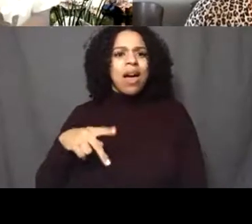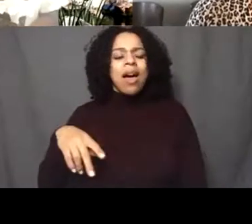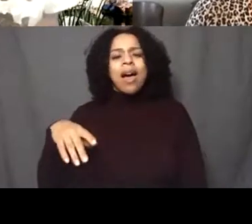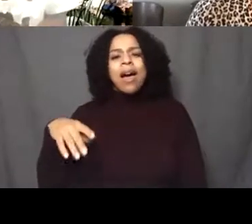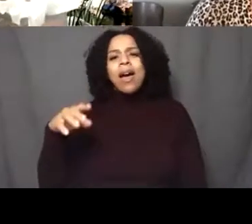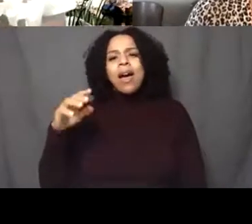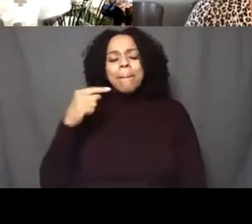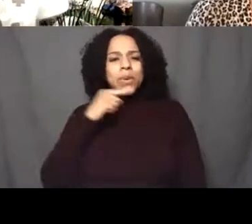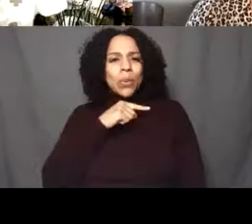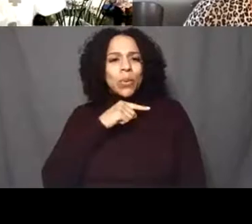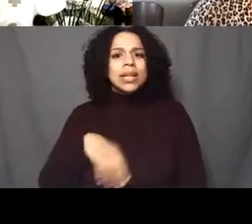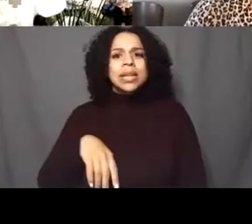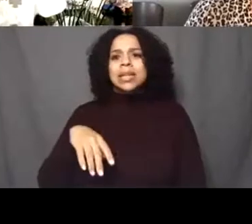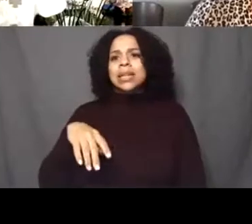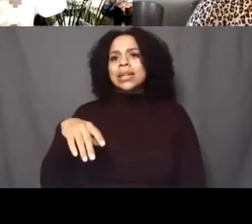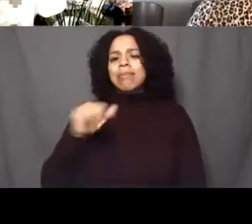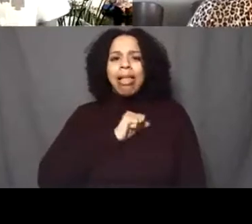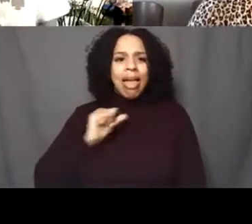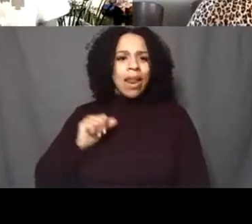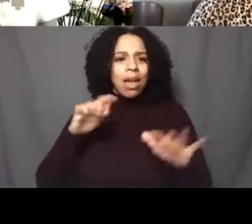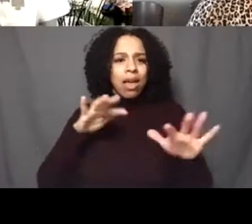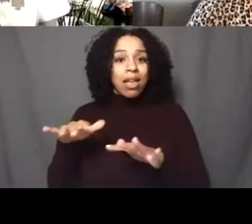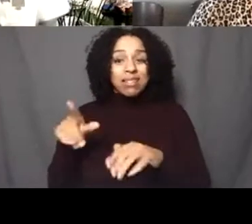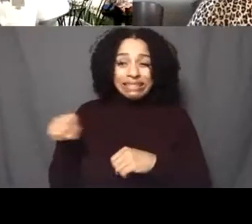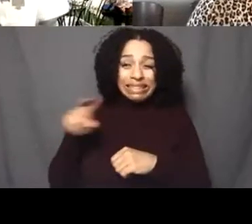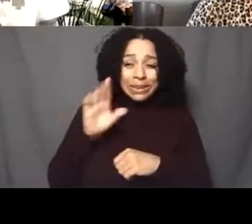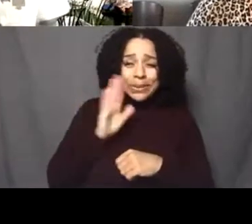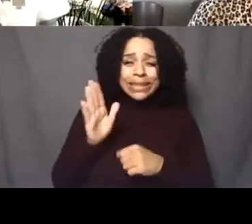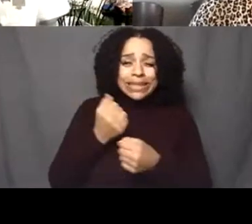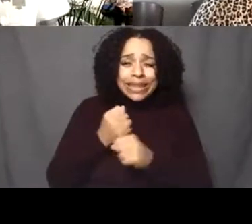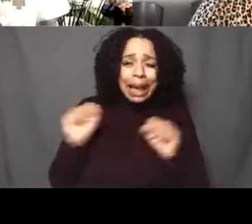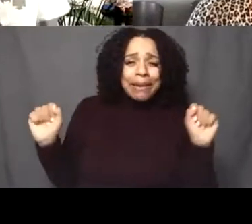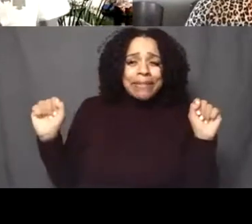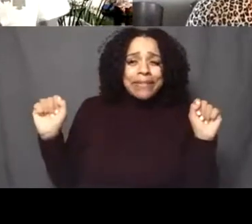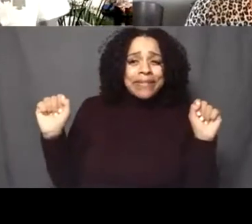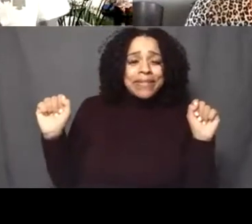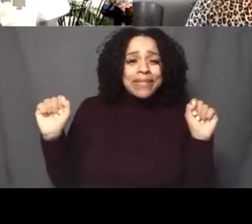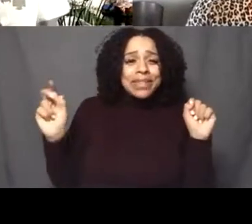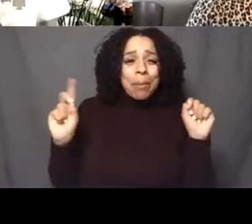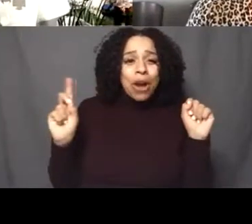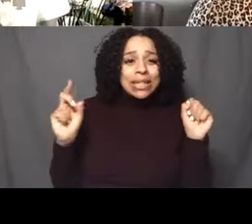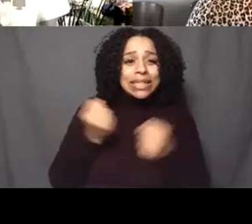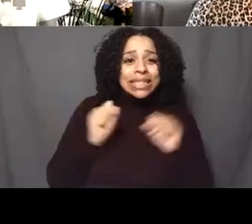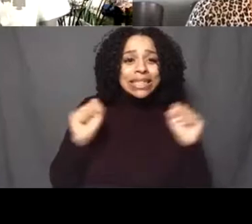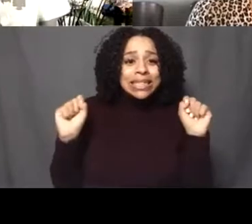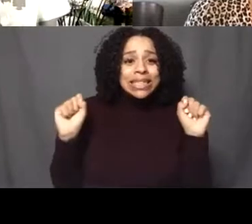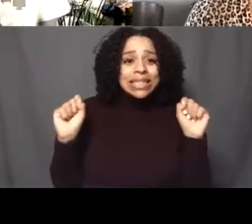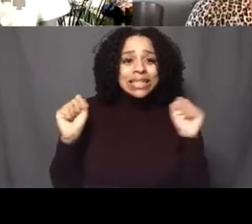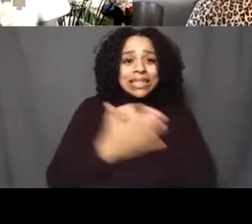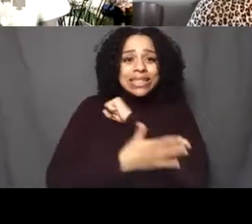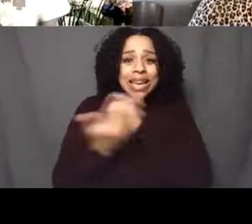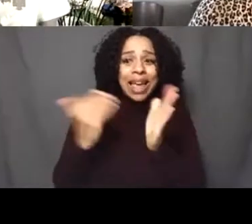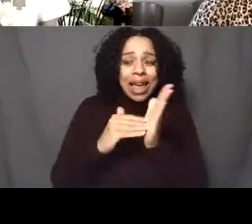they were going to save democracy once again, right? And they did. And now, of course, the punishment for that is